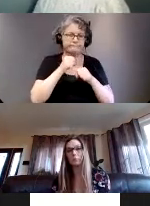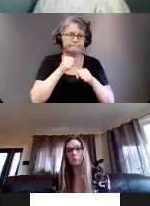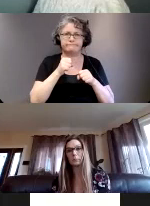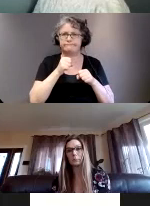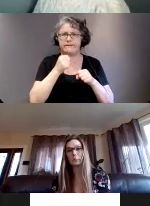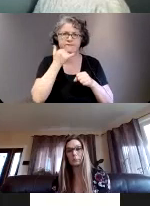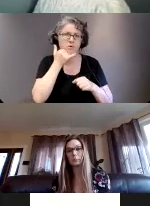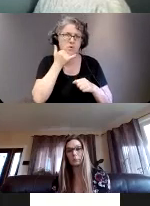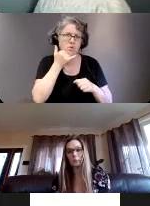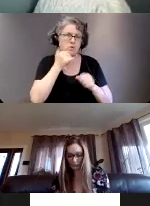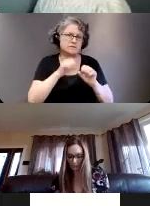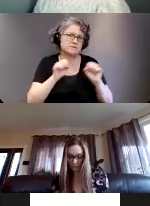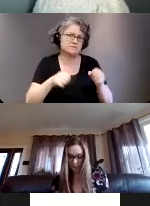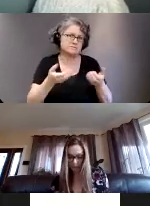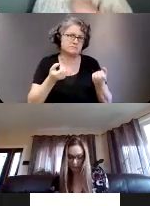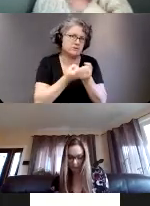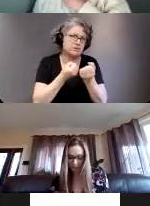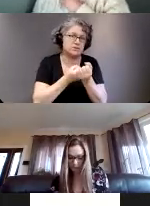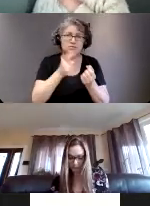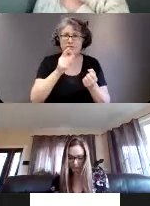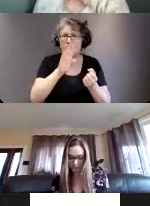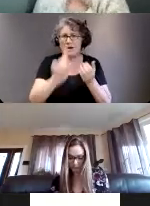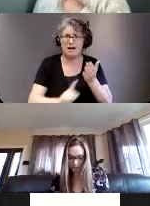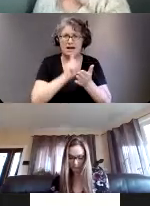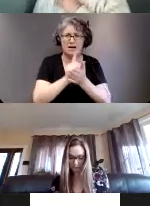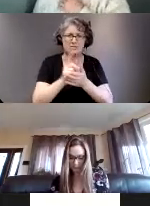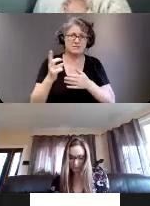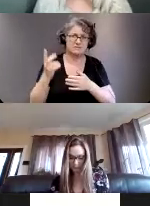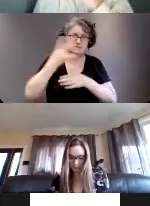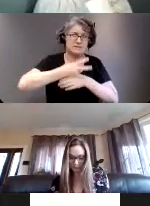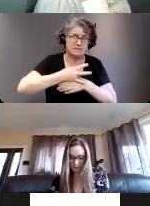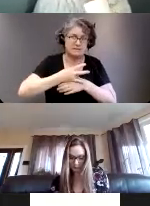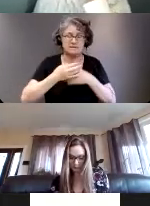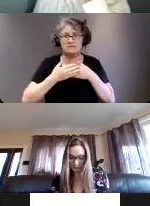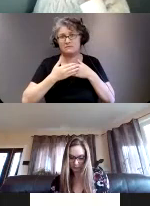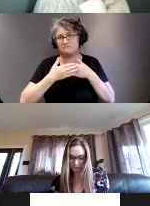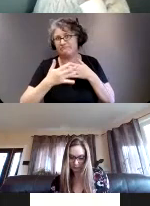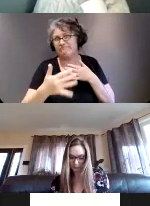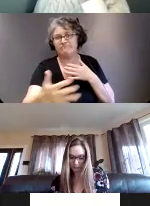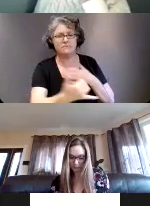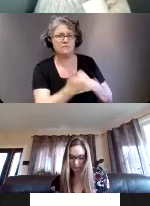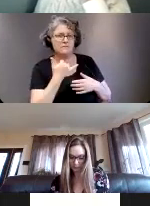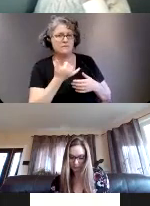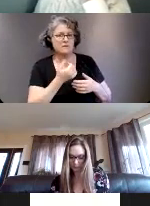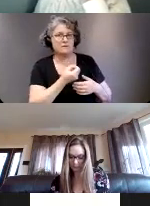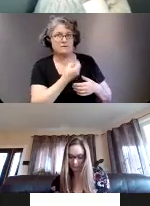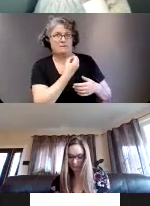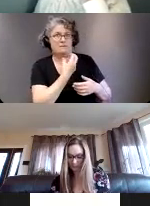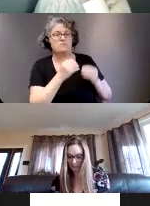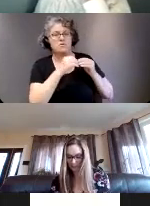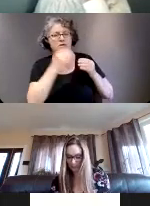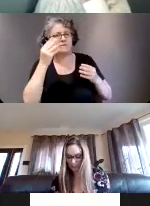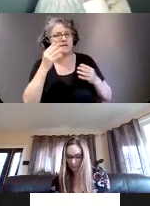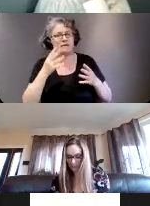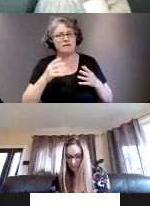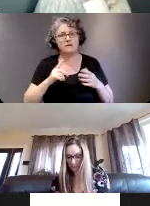24-hour crisis line or support line, and they can maybe share a little bit more to get some more context there, because that choice of when